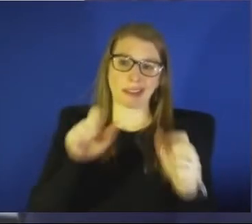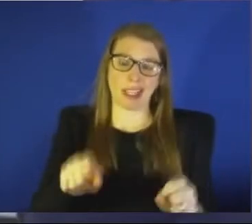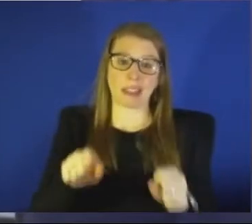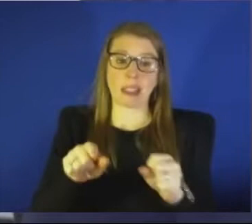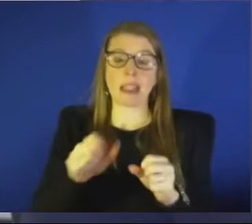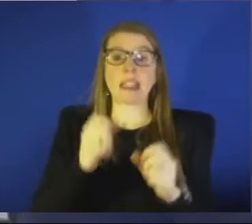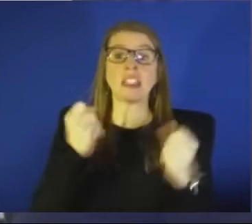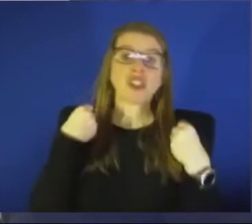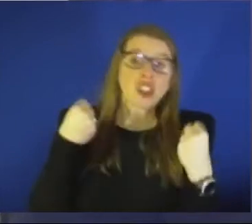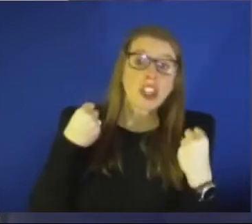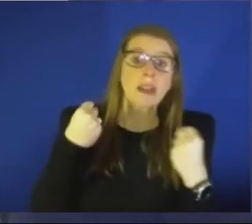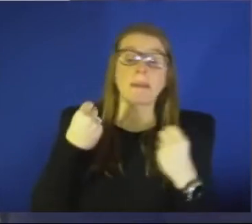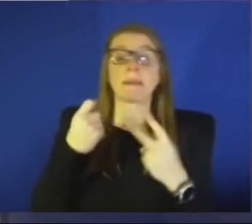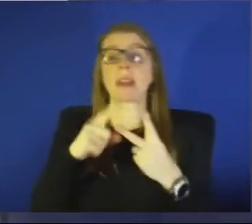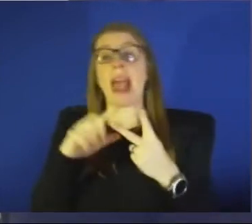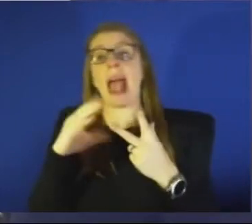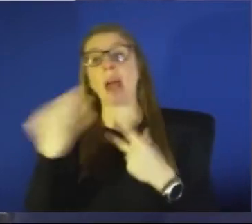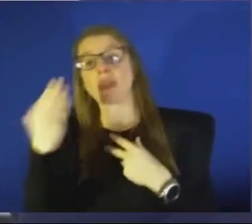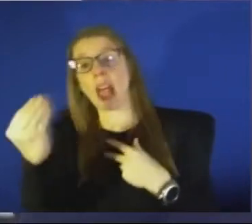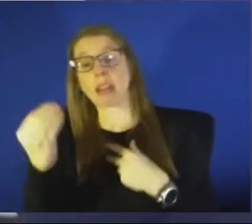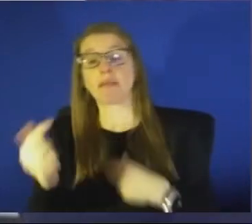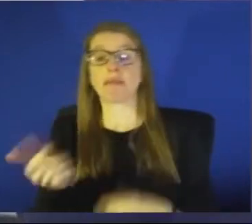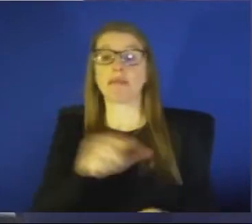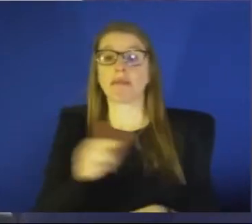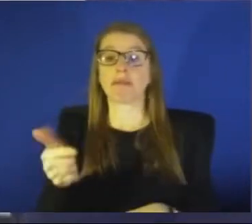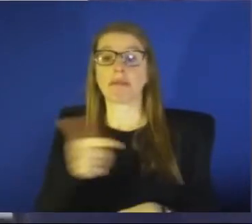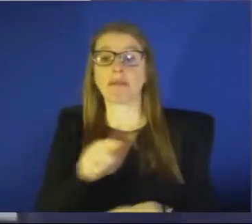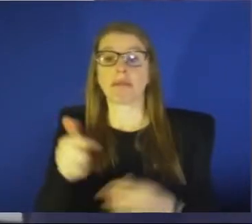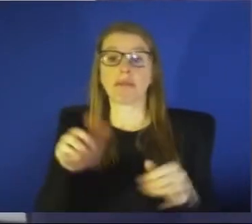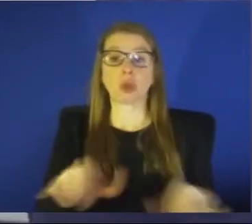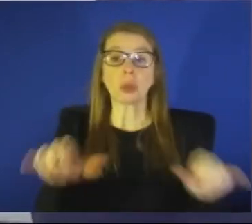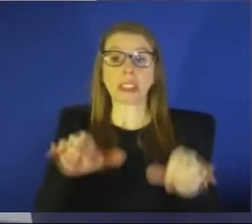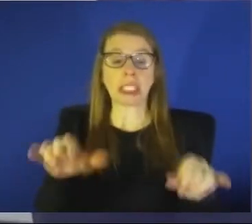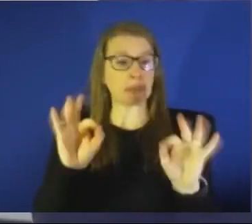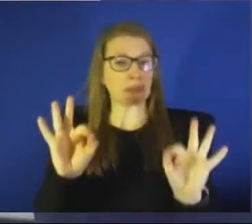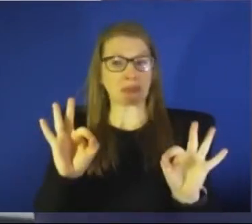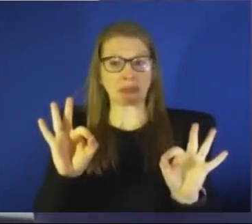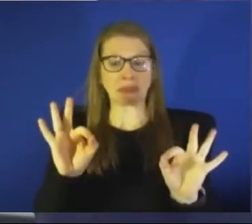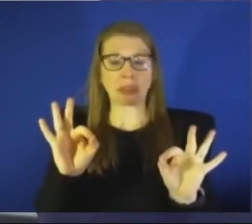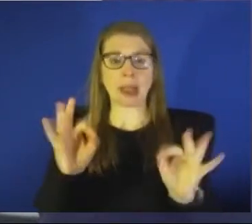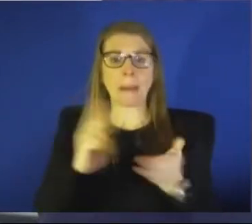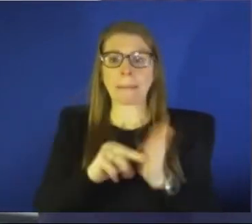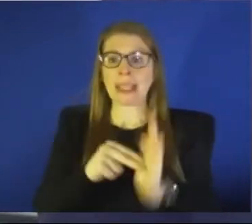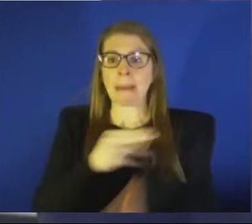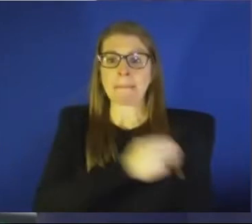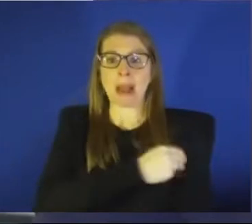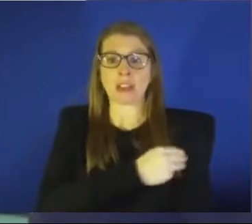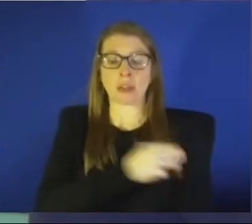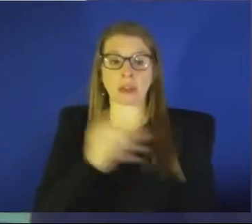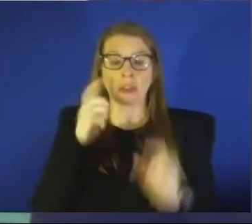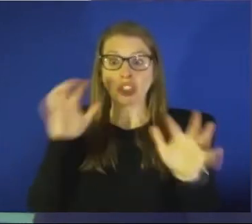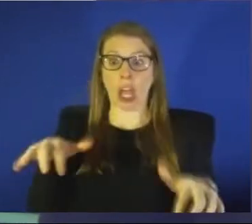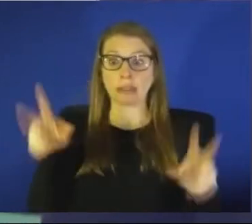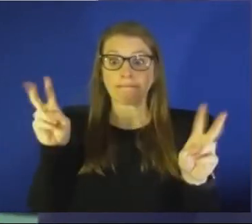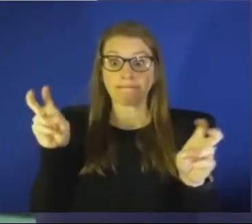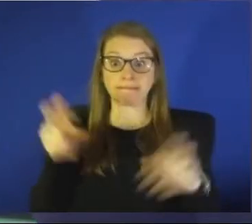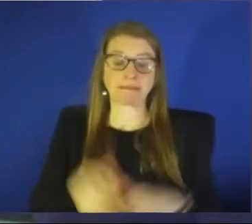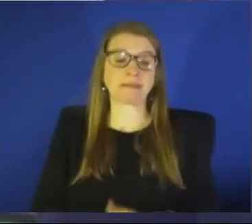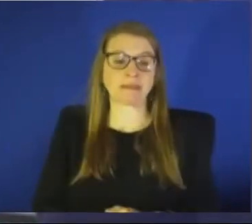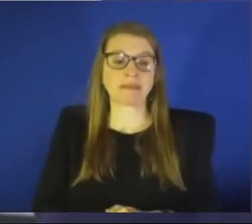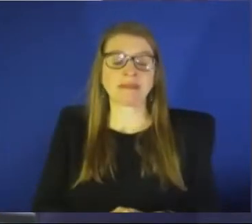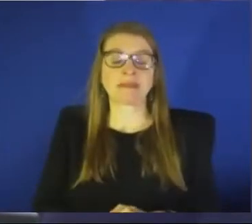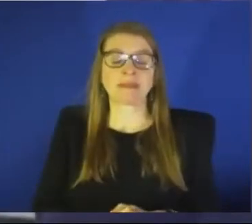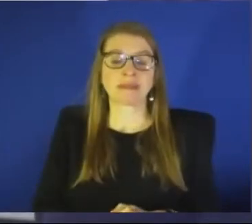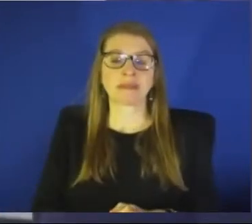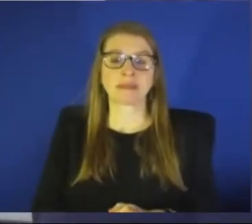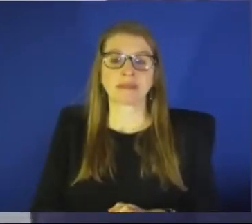outside, switching up your routine just a little bit, kind of shocking your muscles a little bit, but easing into those activities is a great